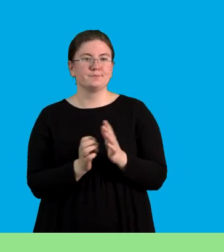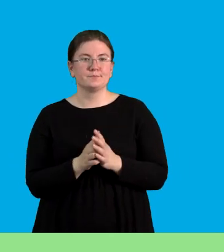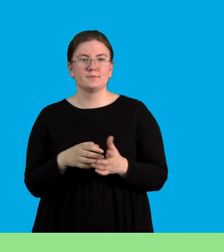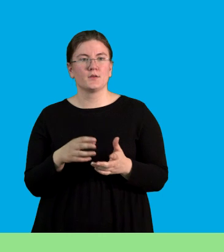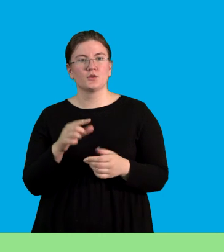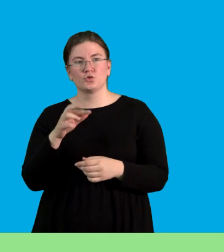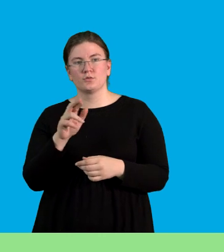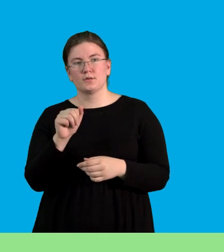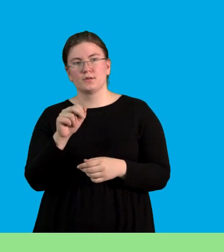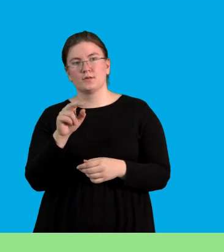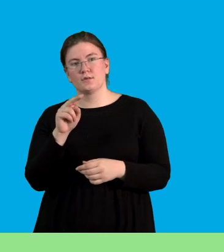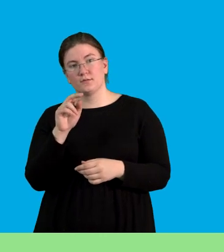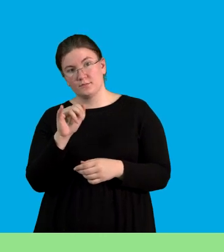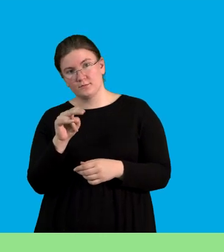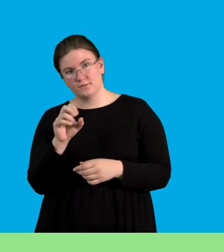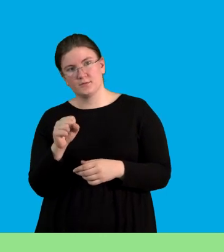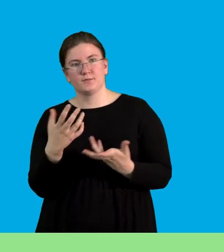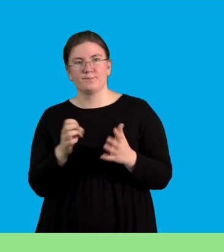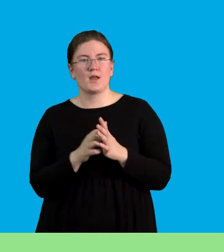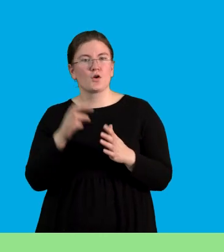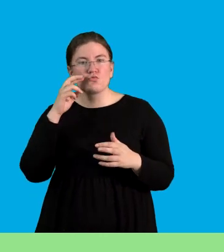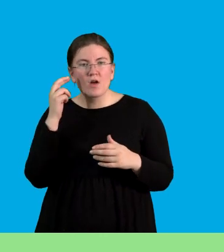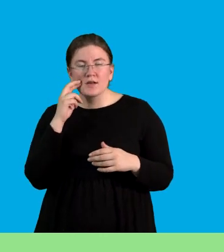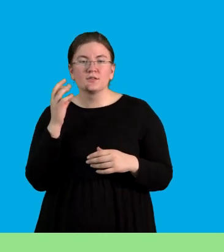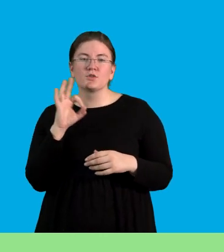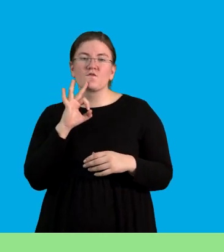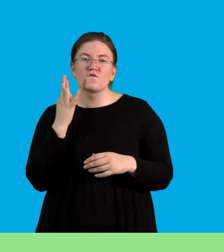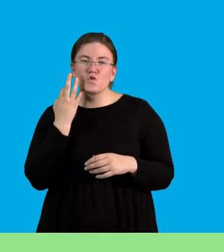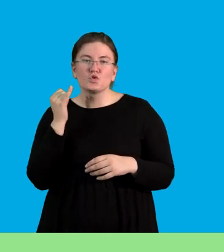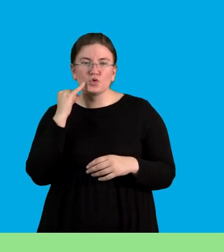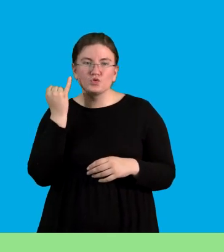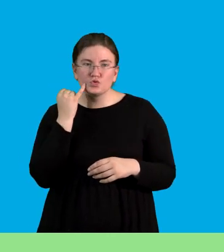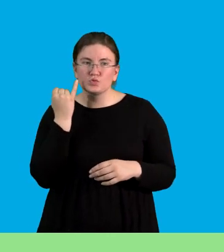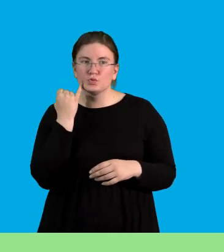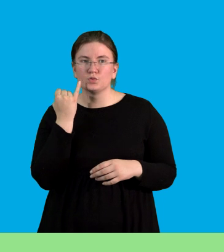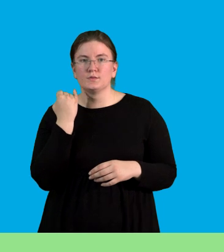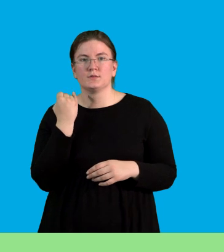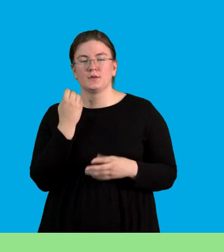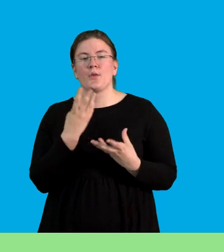wheat, and it also helps rice and fruit juices